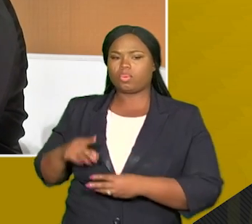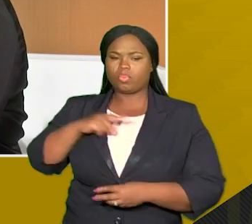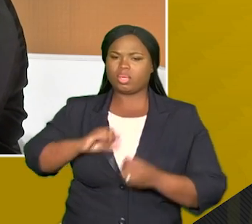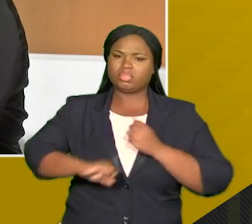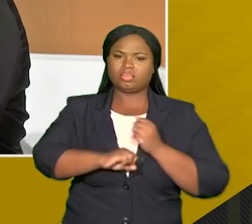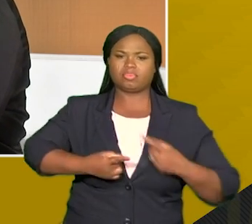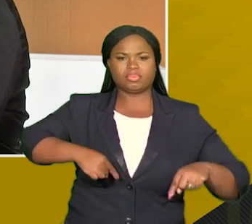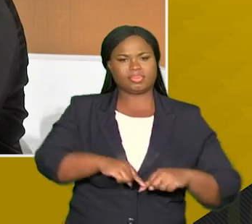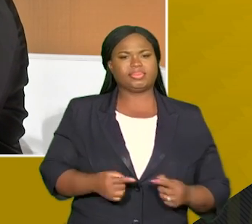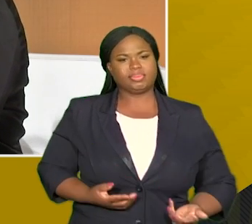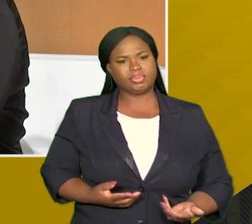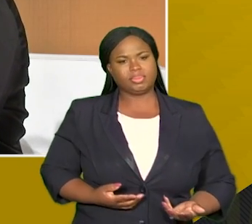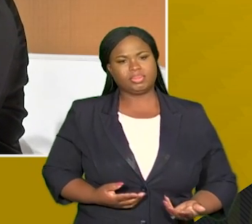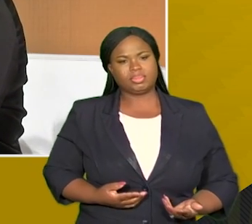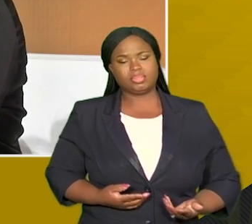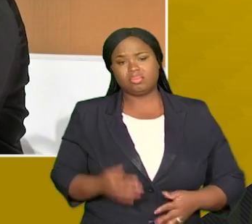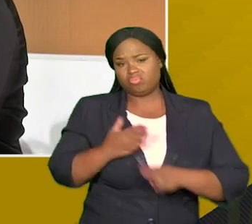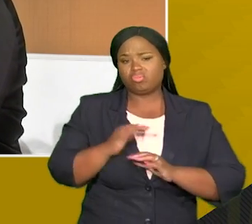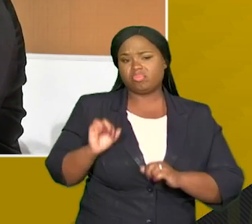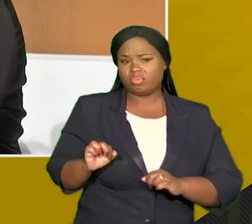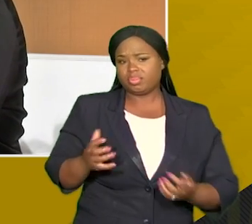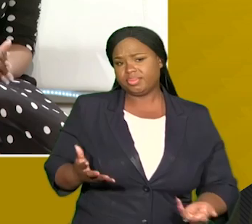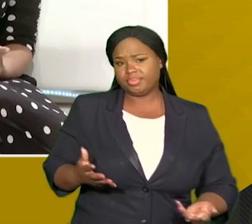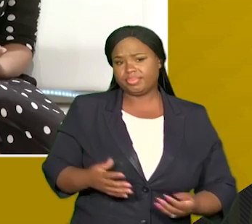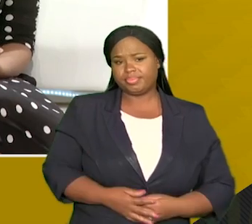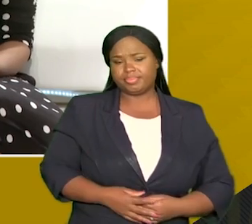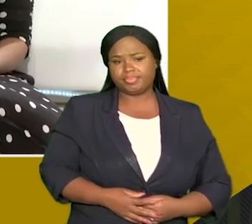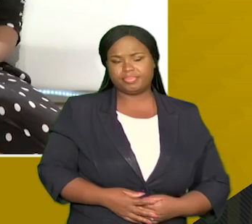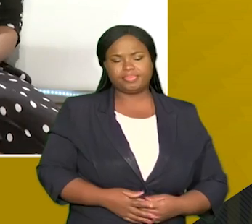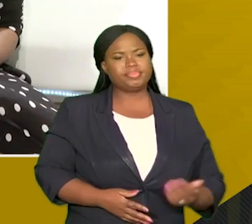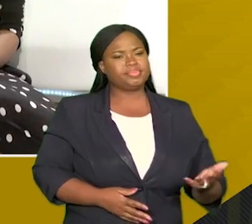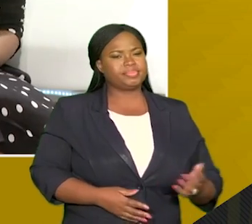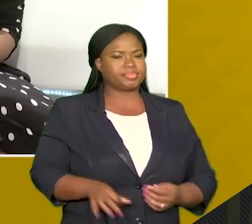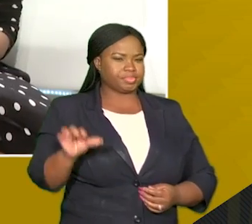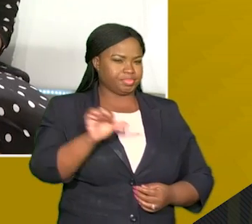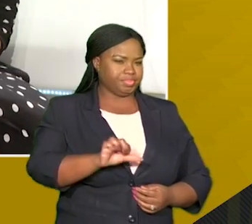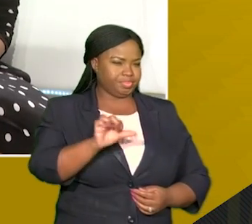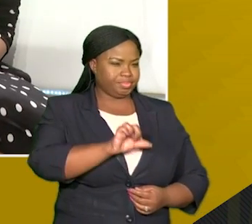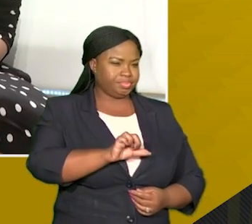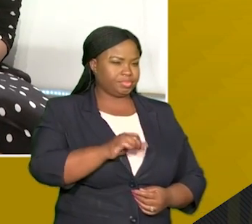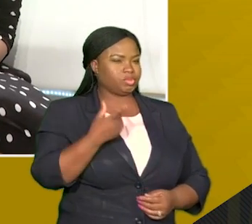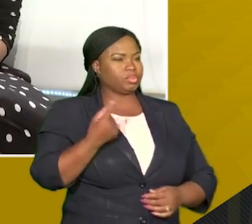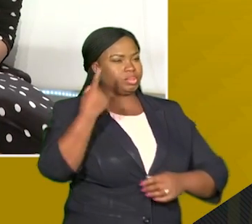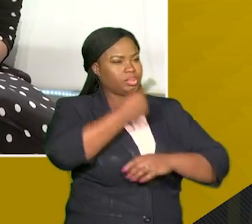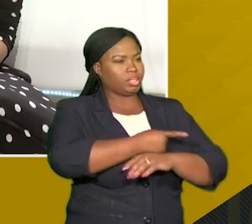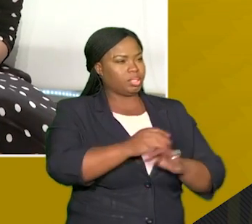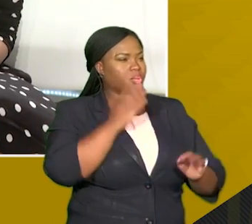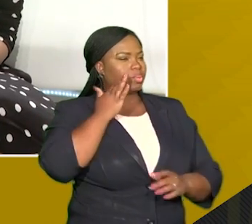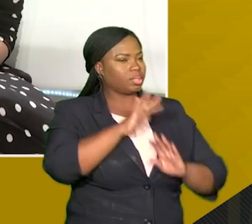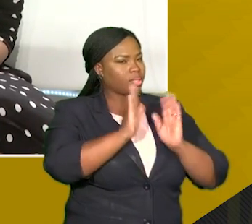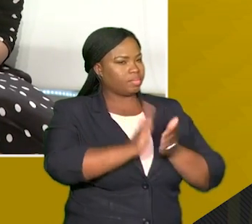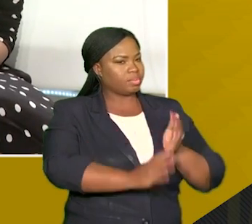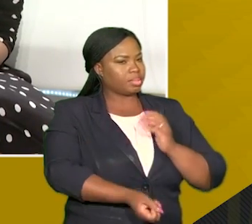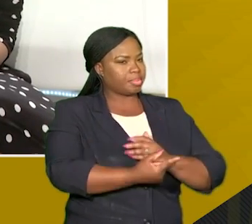breadwinner. And this is her job. Yeah. But guys, let's go back to the day where everything